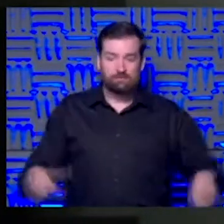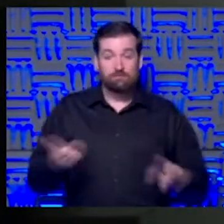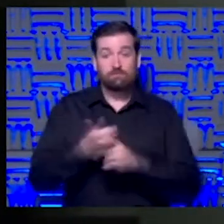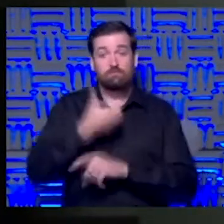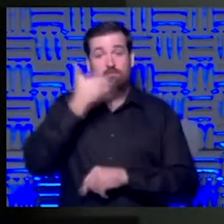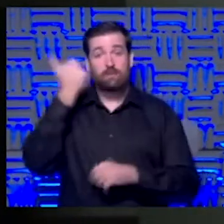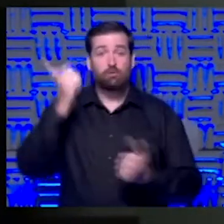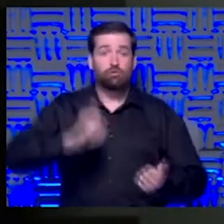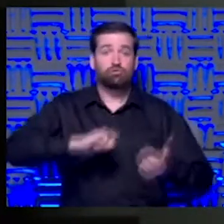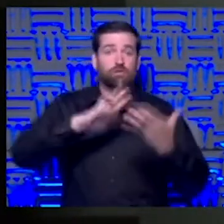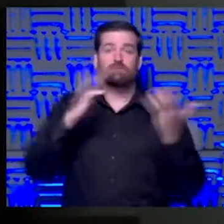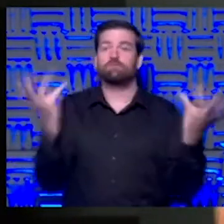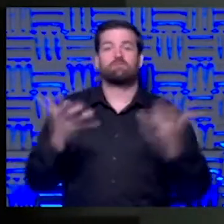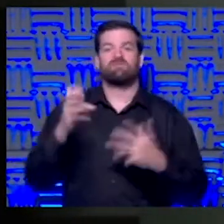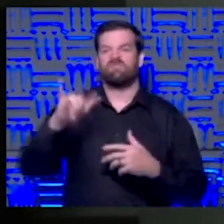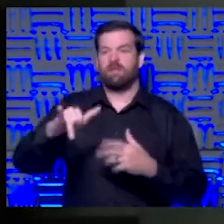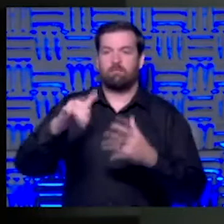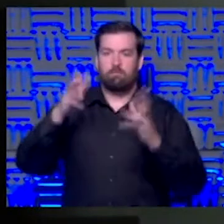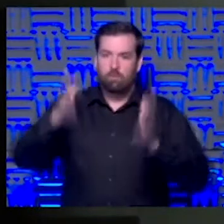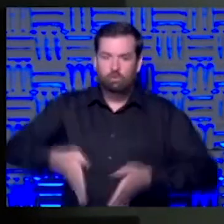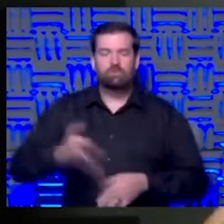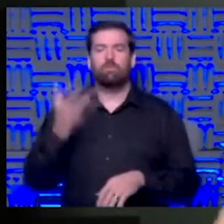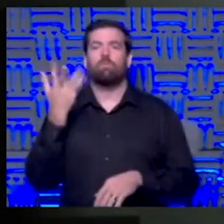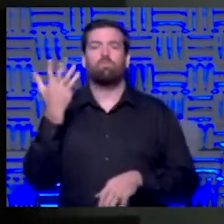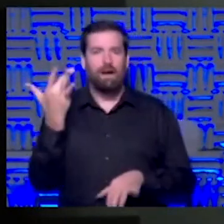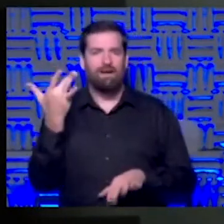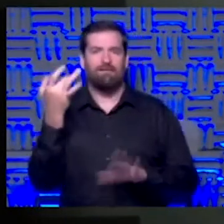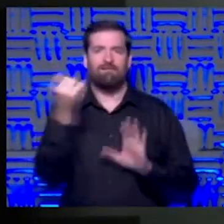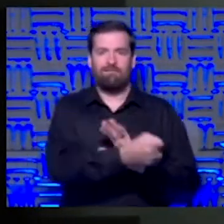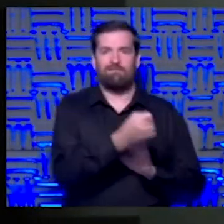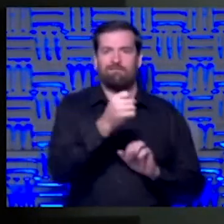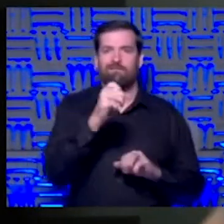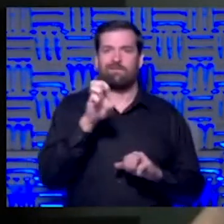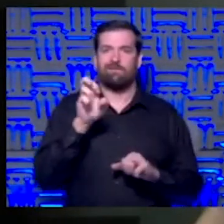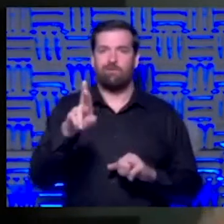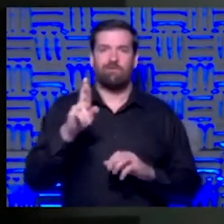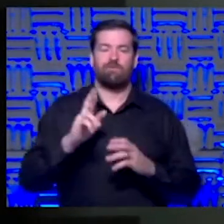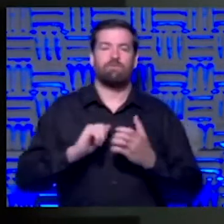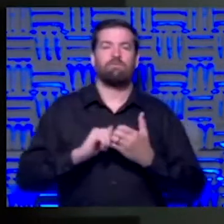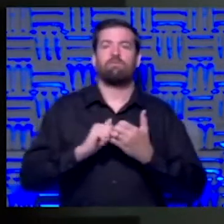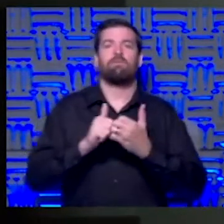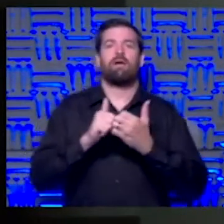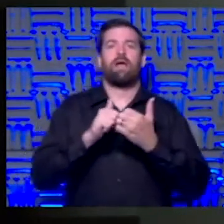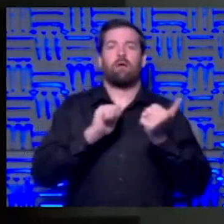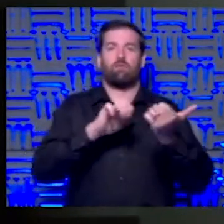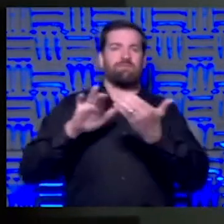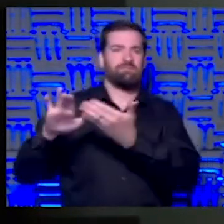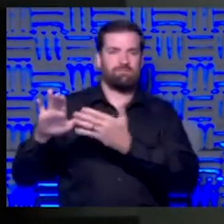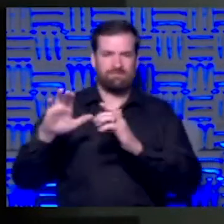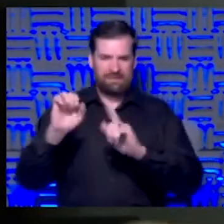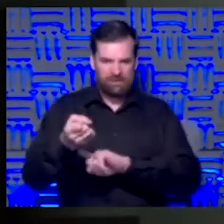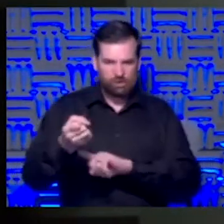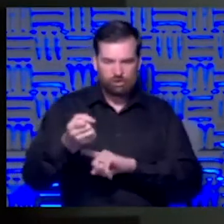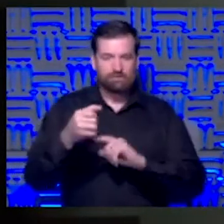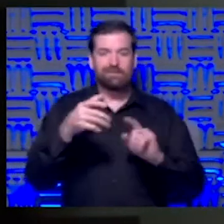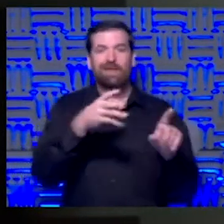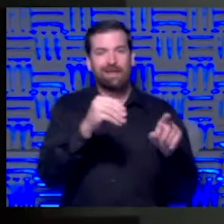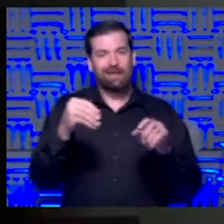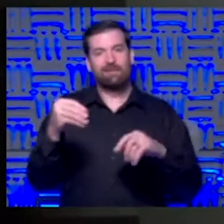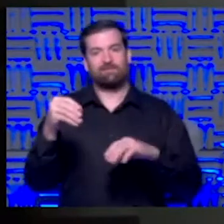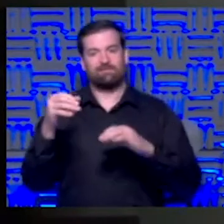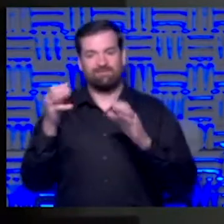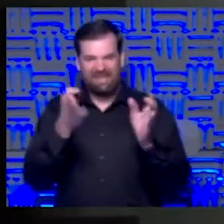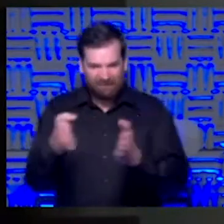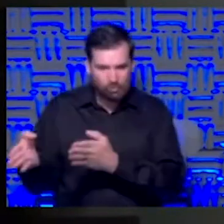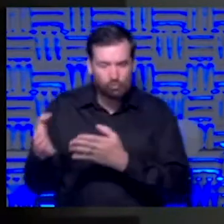is what got that young person to the ER in the first place, right? And how do we begin to address those conditions, both at the individual and the community level, so that we